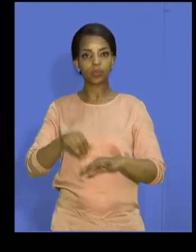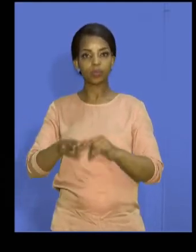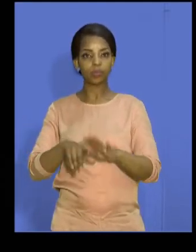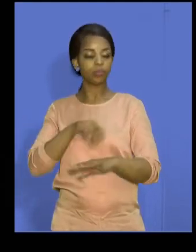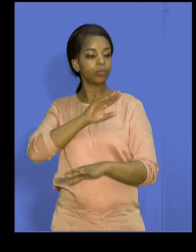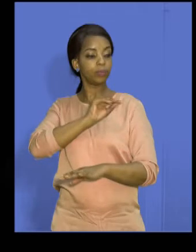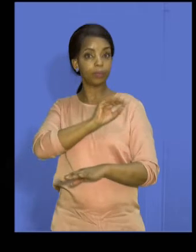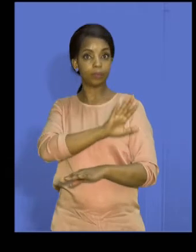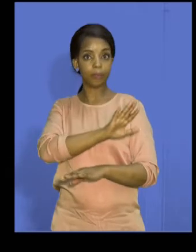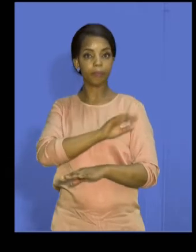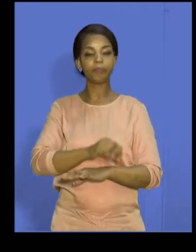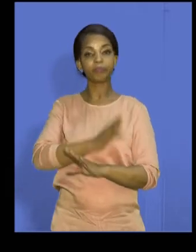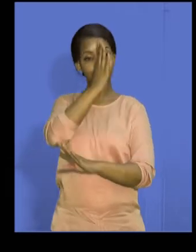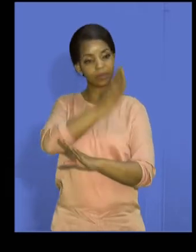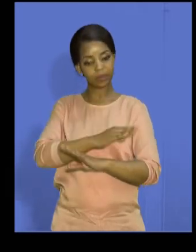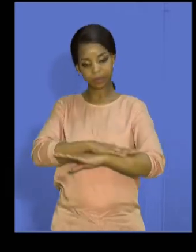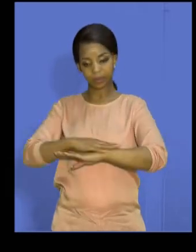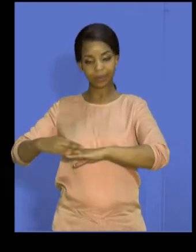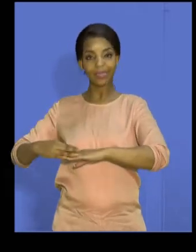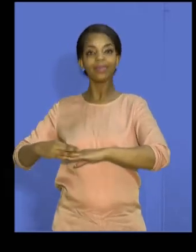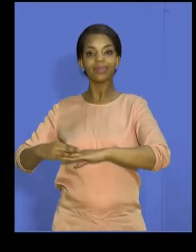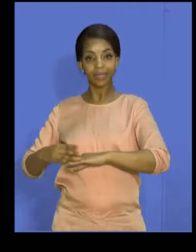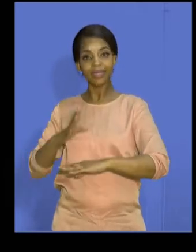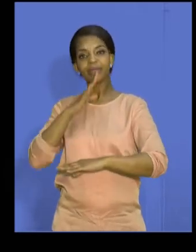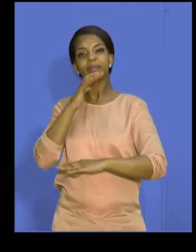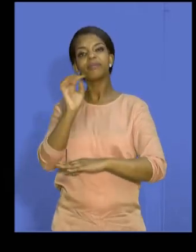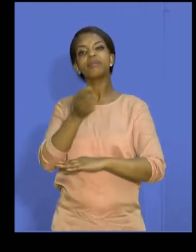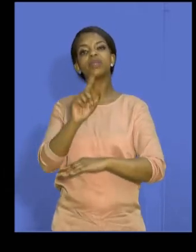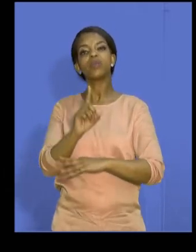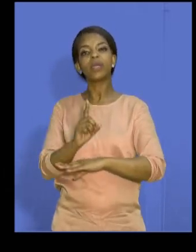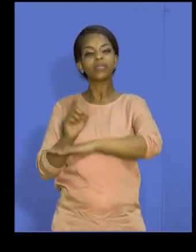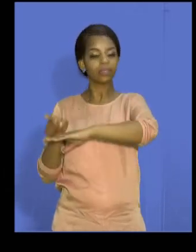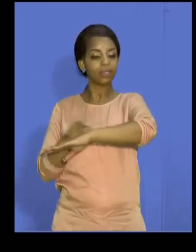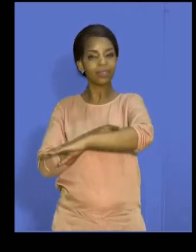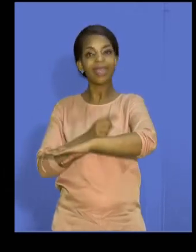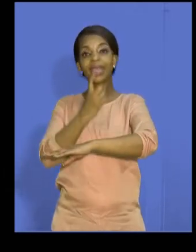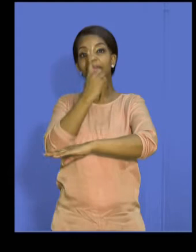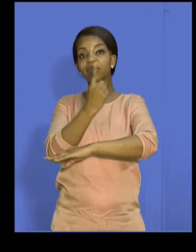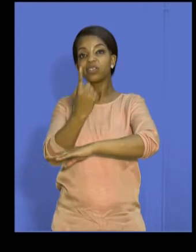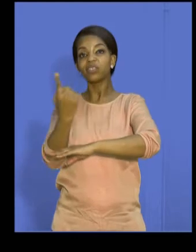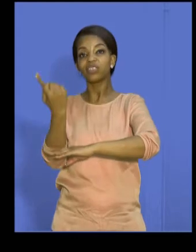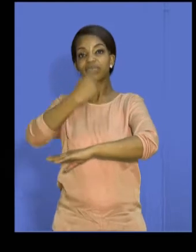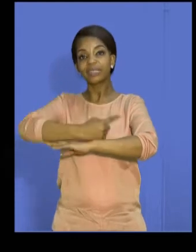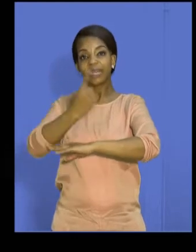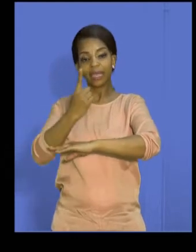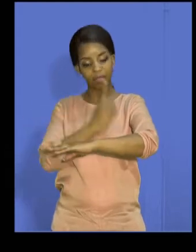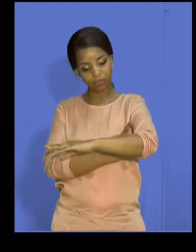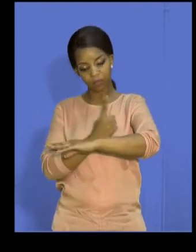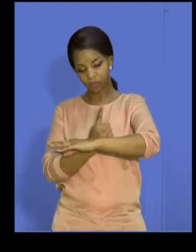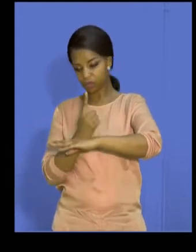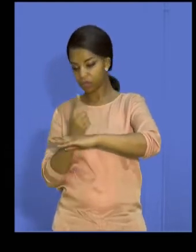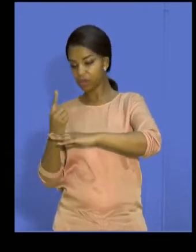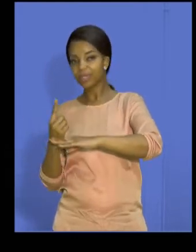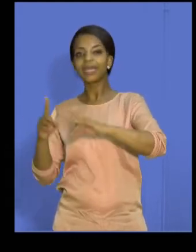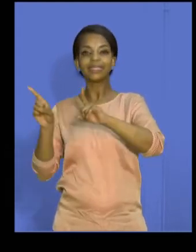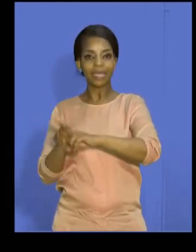this, meaning they walked the same number of steps in each day for 5 days. When